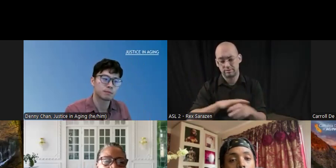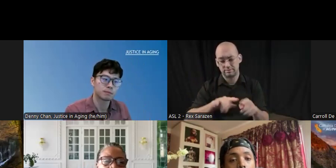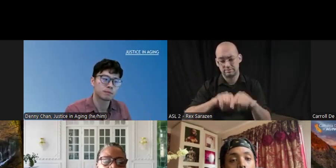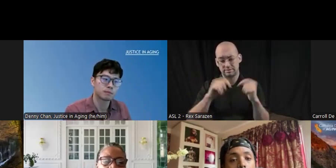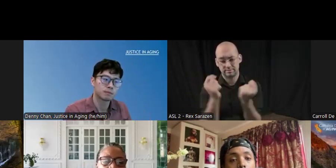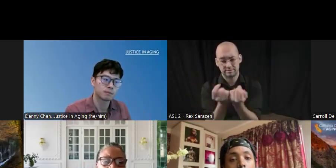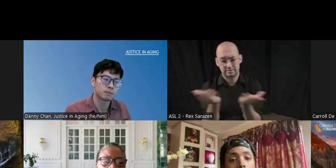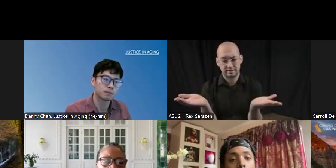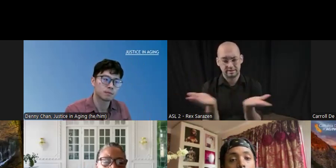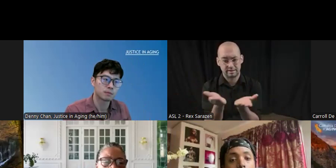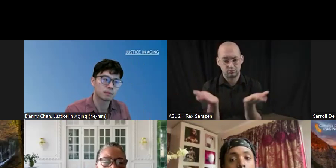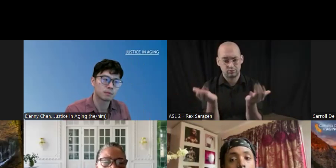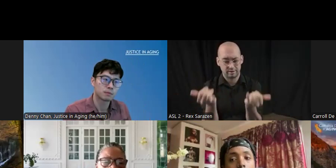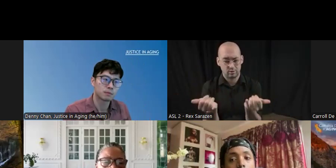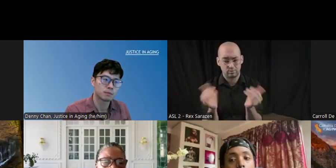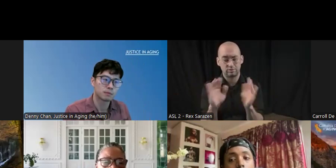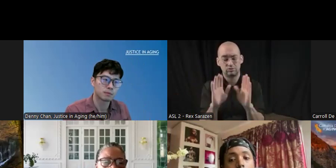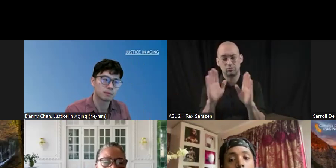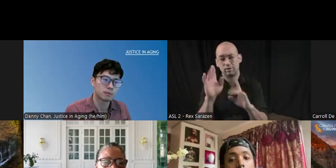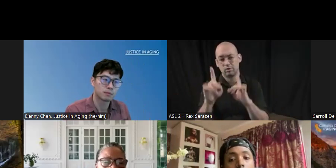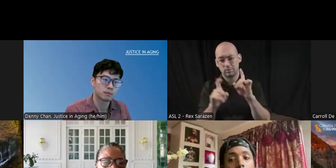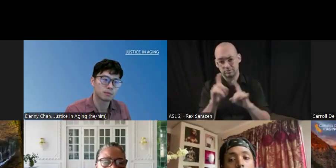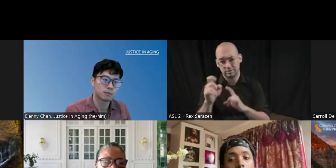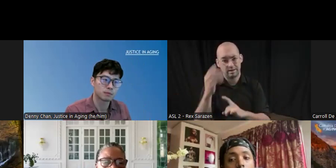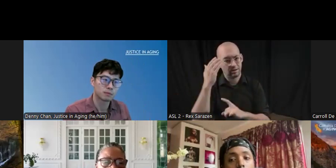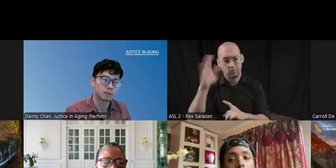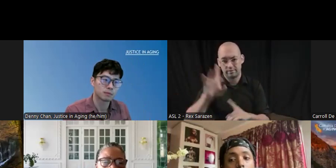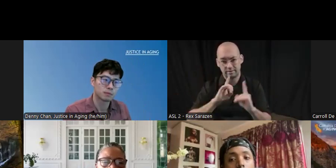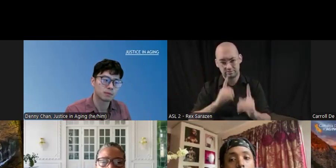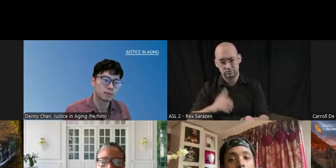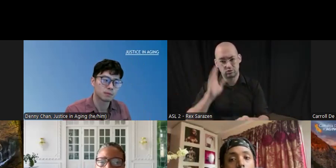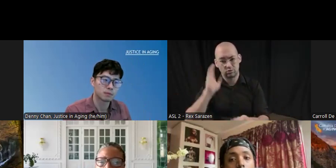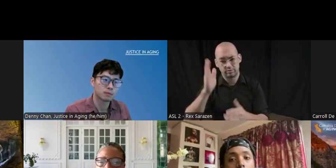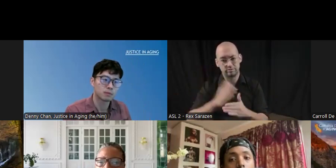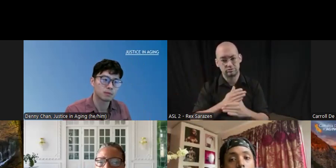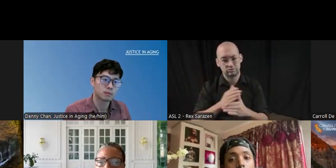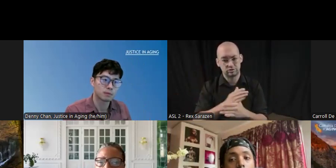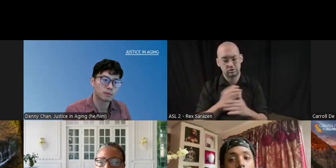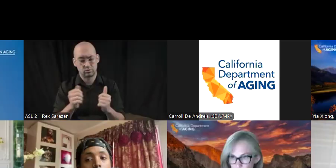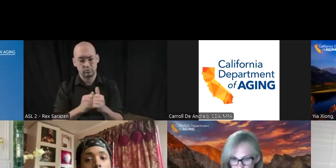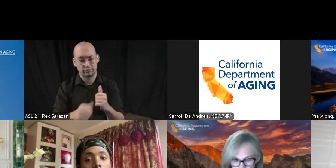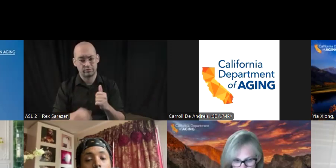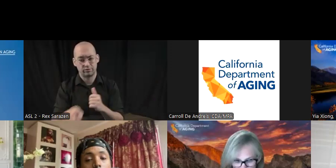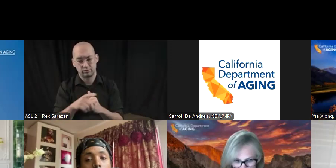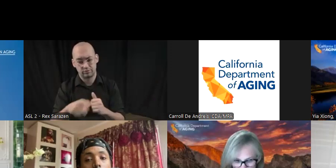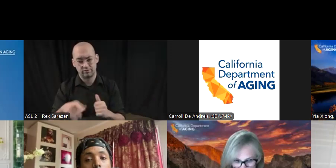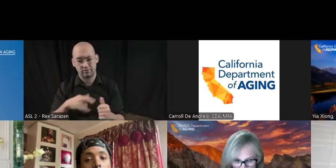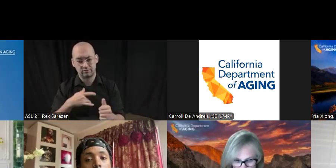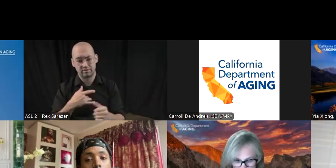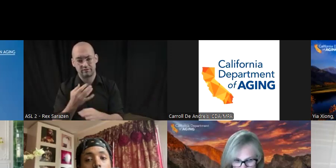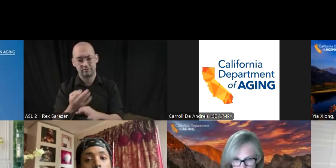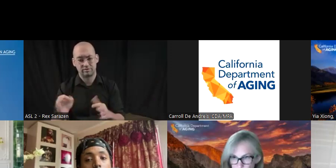now? That's a great question, and I don't know the answer to it, but I will certainly share it with you. You can feel free to share it with